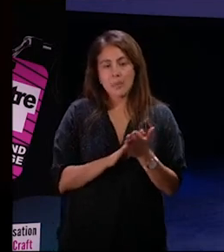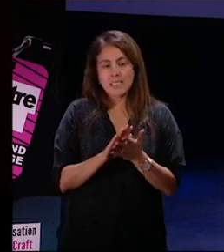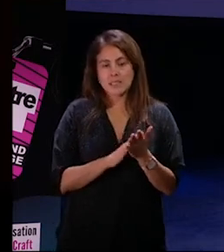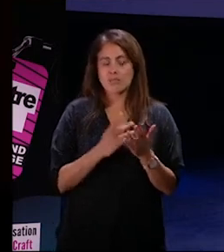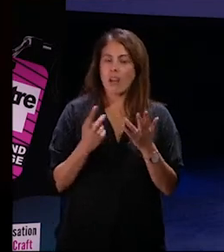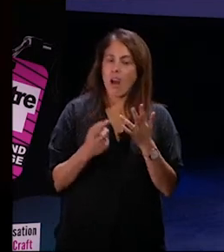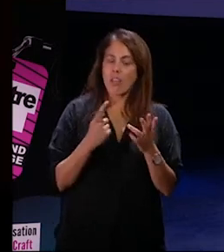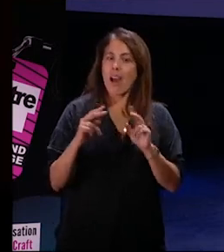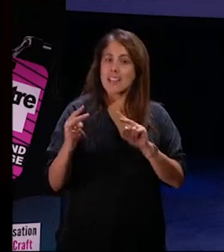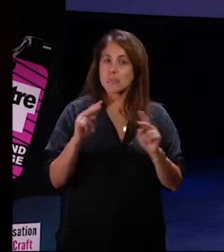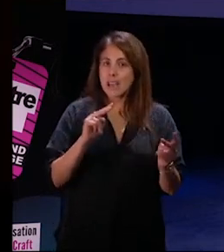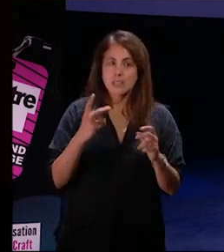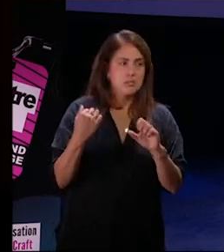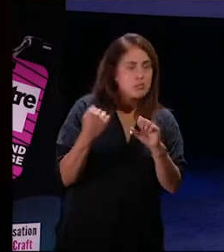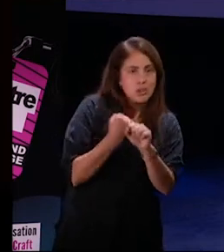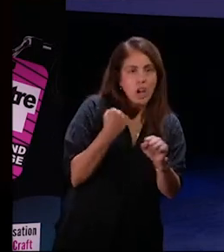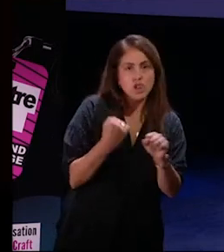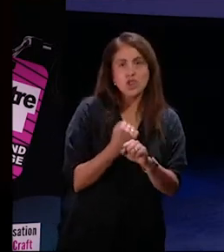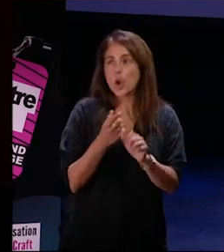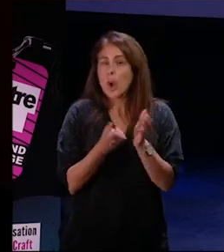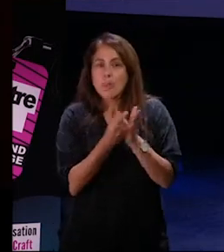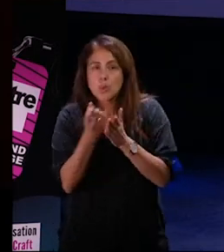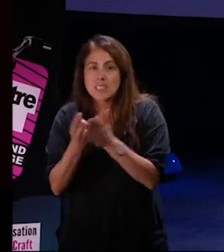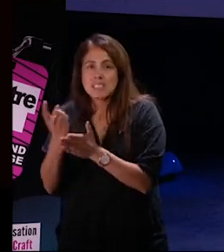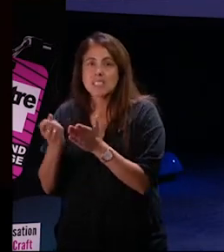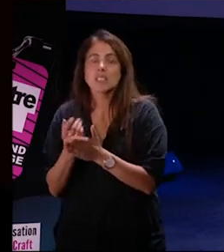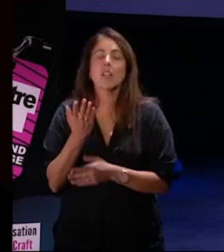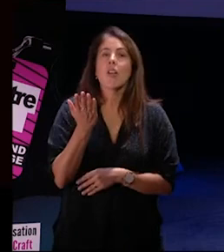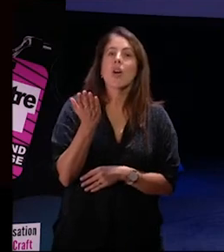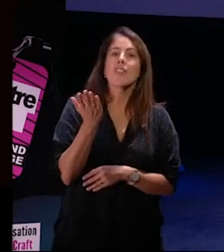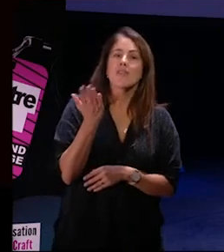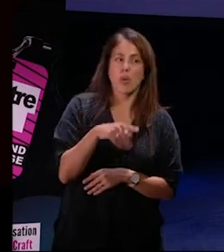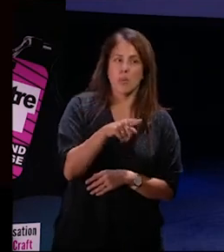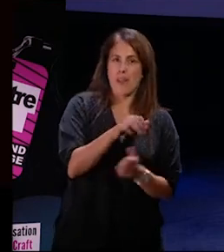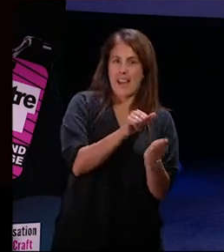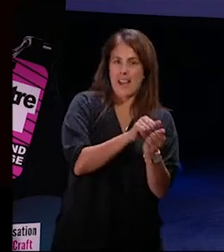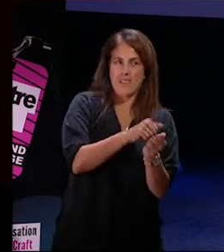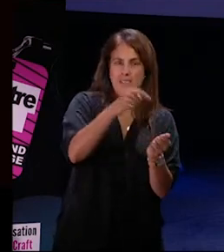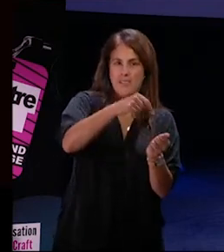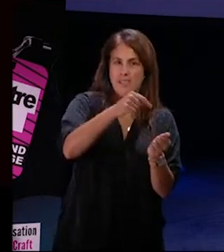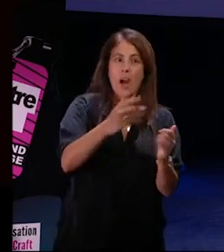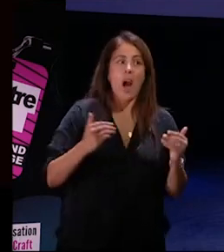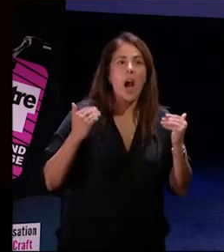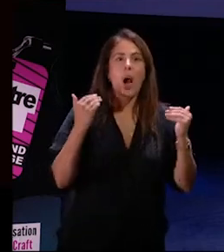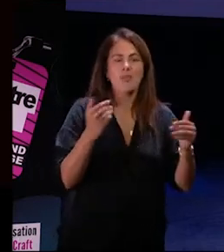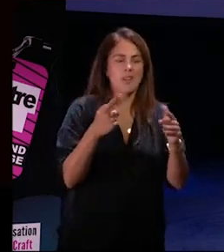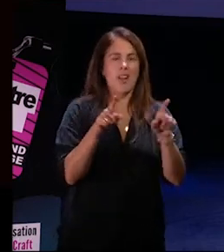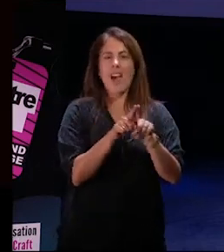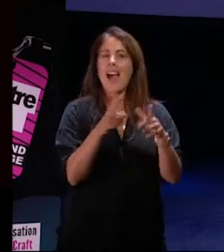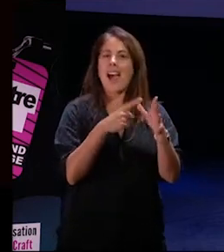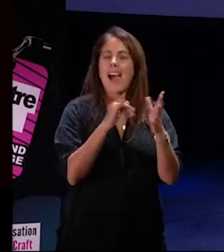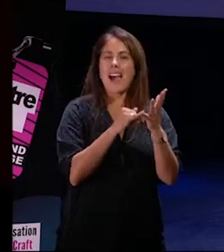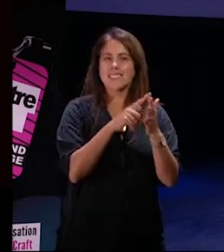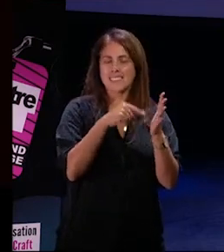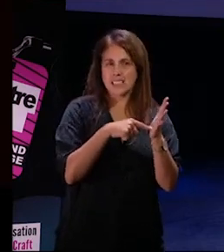other aspects of the production and the other opportunities that might come out of having that upfront asset at the beginning. So yes,